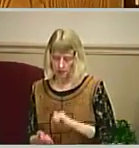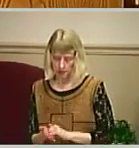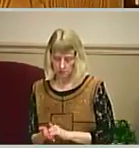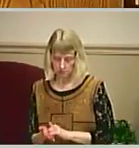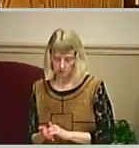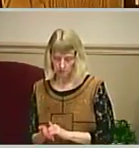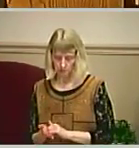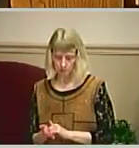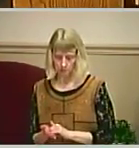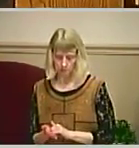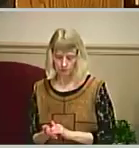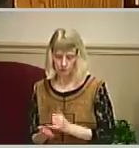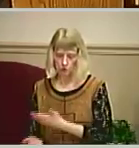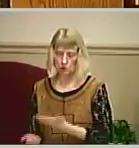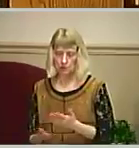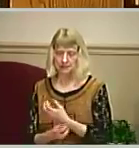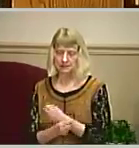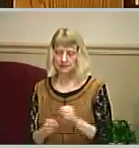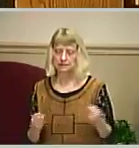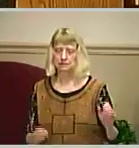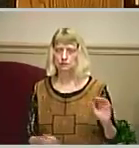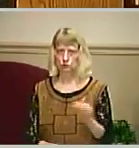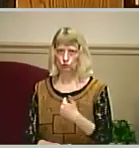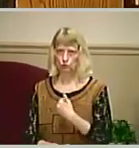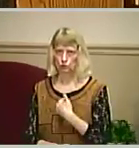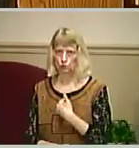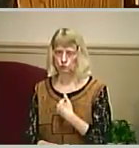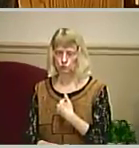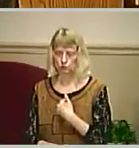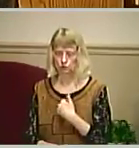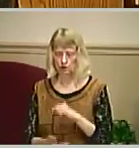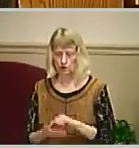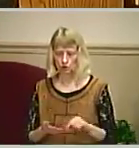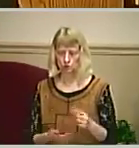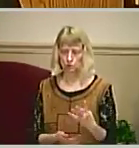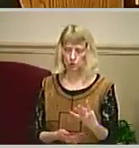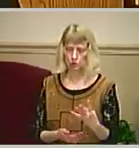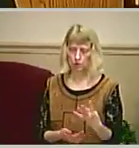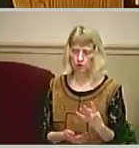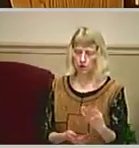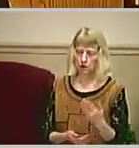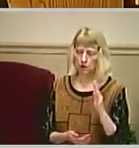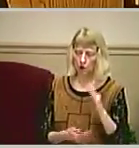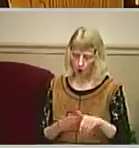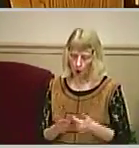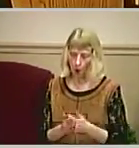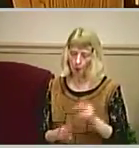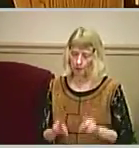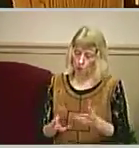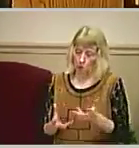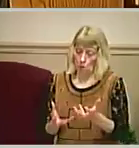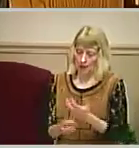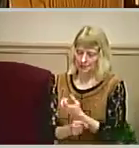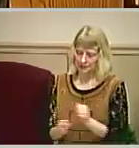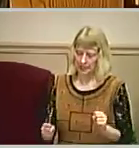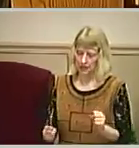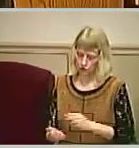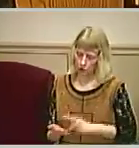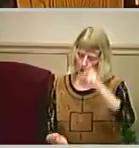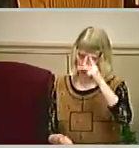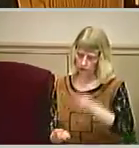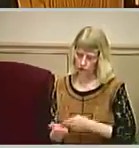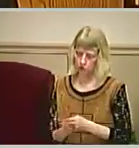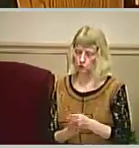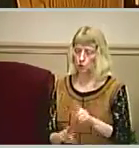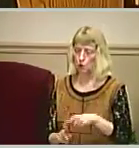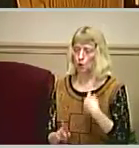fact that it brings salvation of souls. He says in verse 4, "Who will have all men to be saved and come unto the knowledge of the truth?"